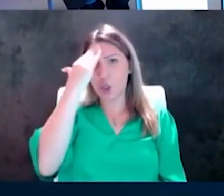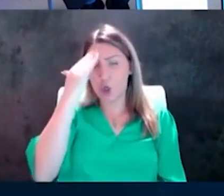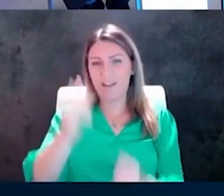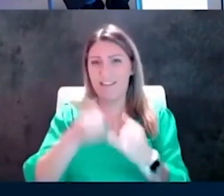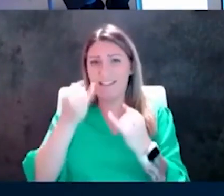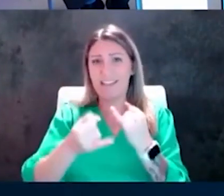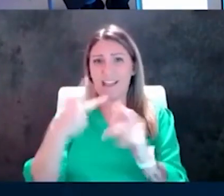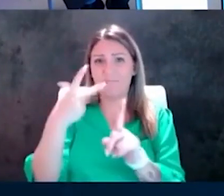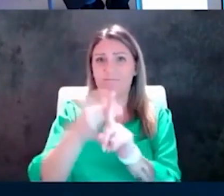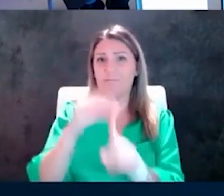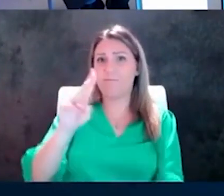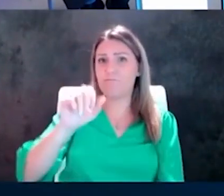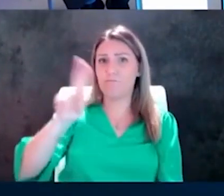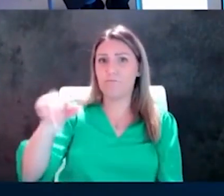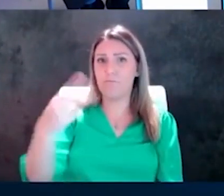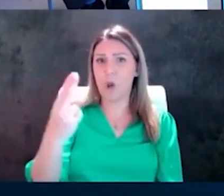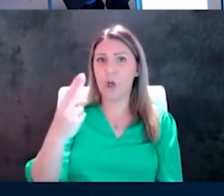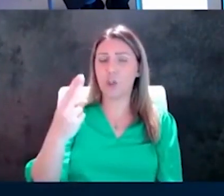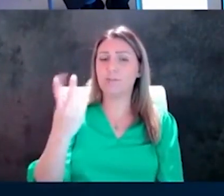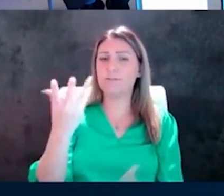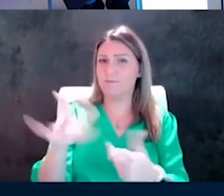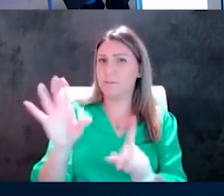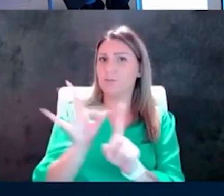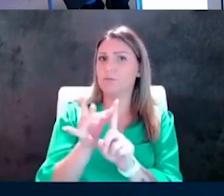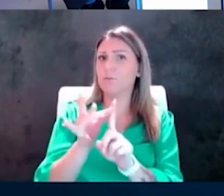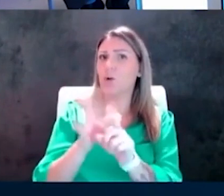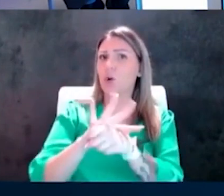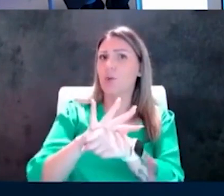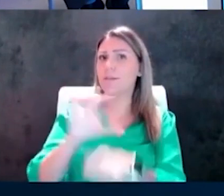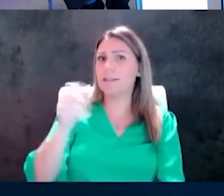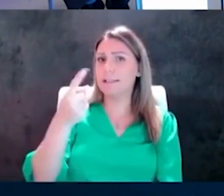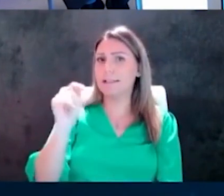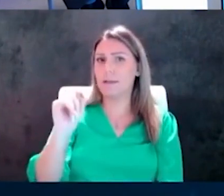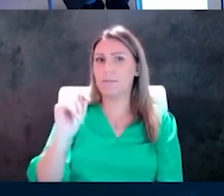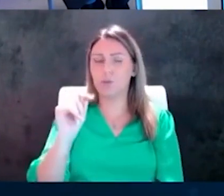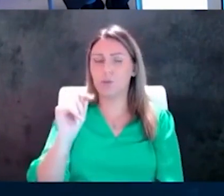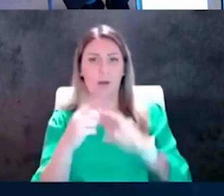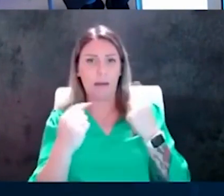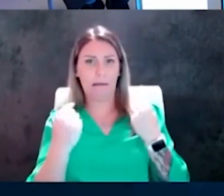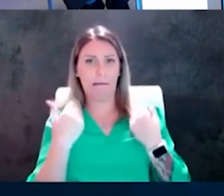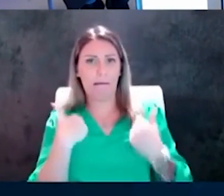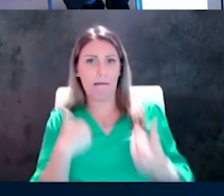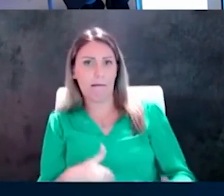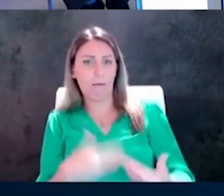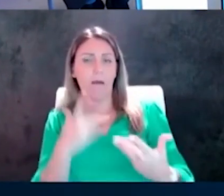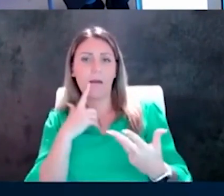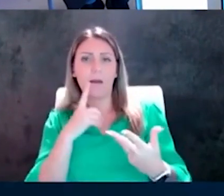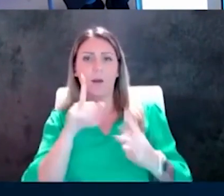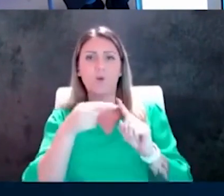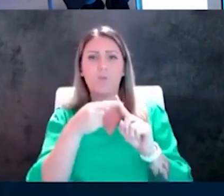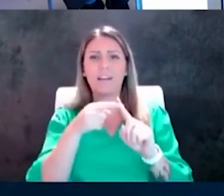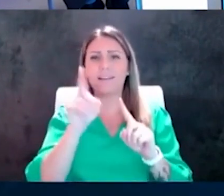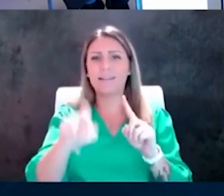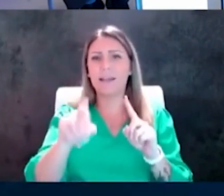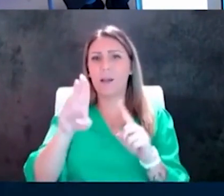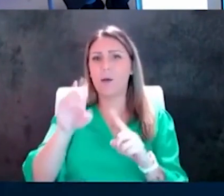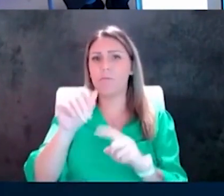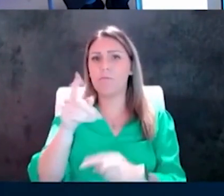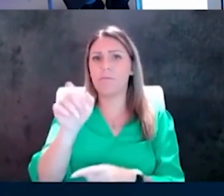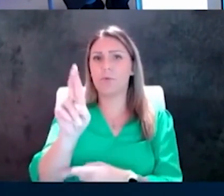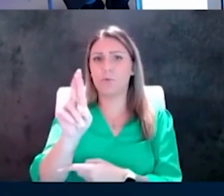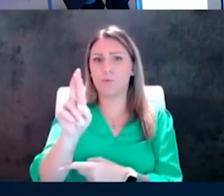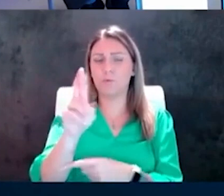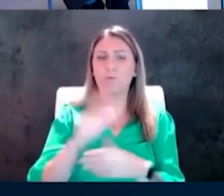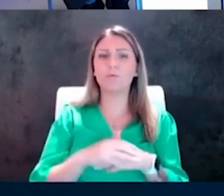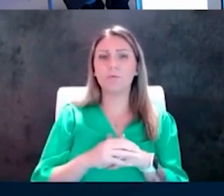COVID in September, had antibody shots. When should I get my booster shot? Oh, that's a great question. Hawkeye, generally we're